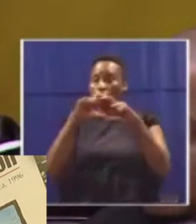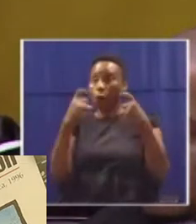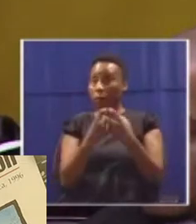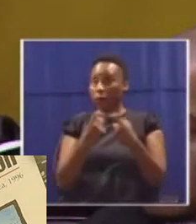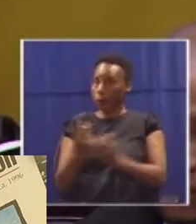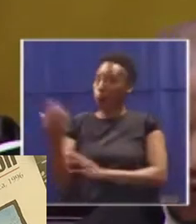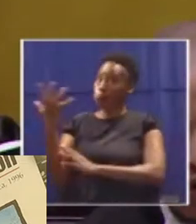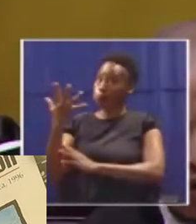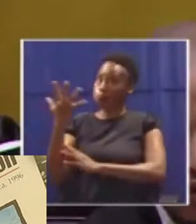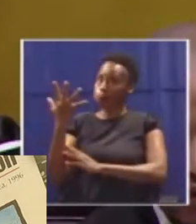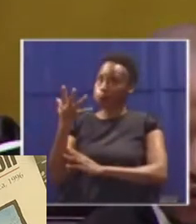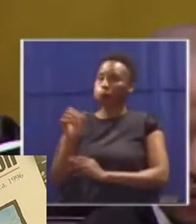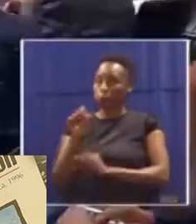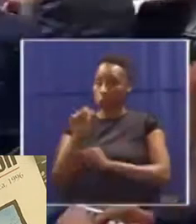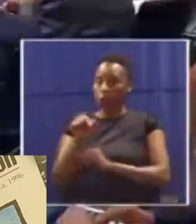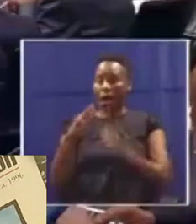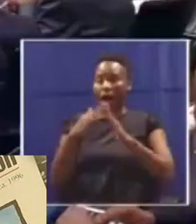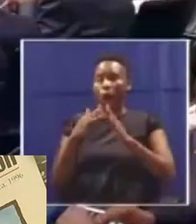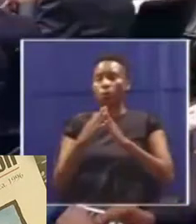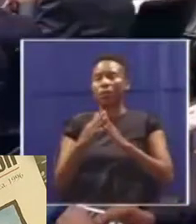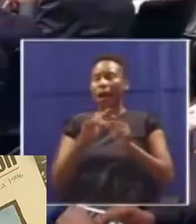bill.